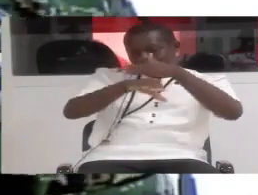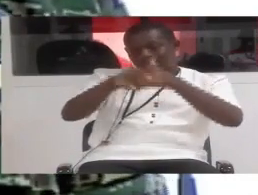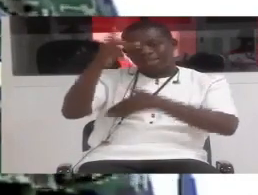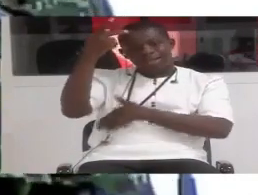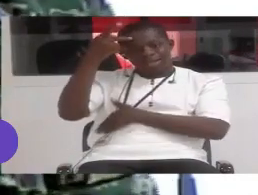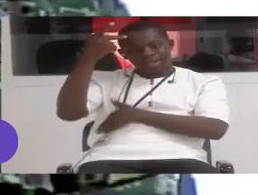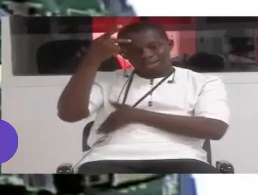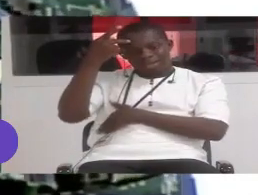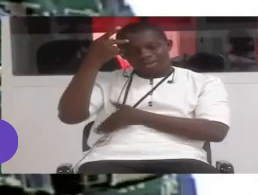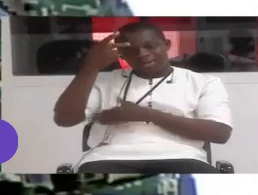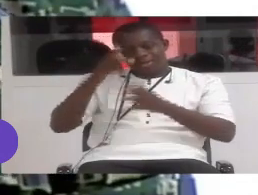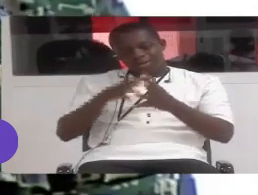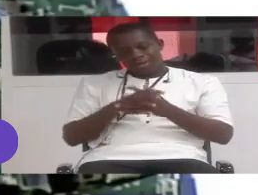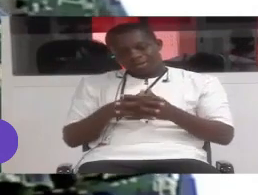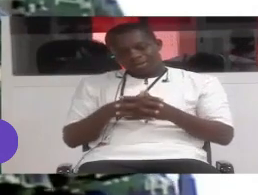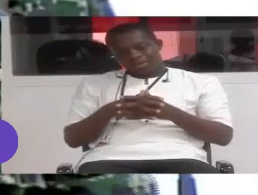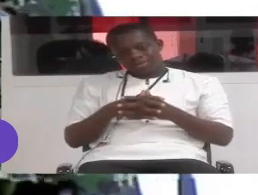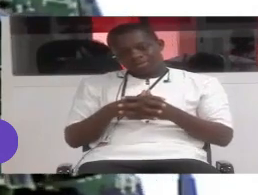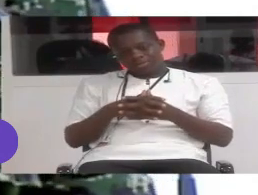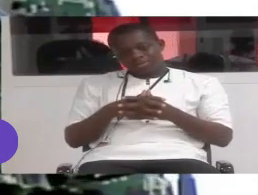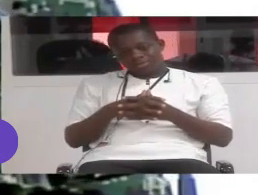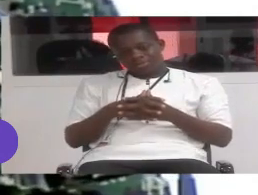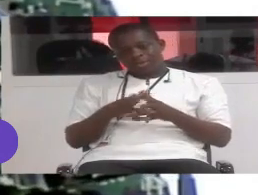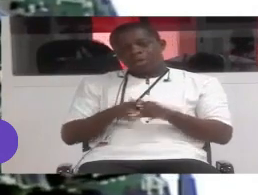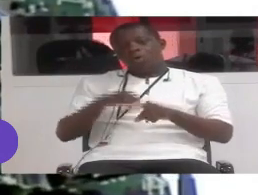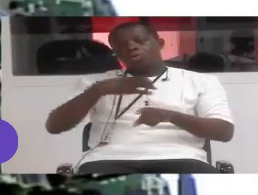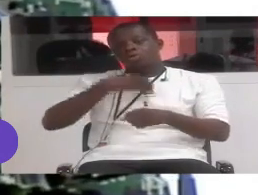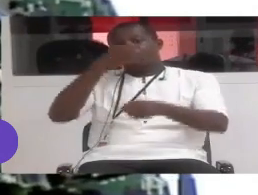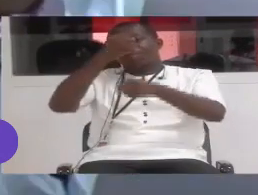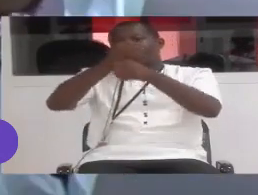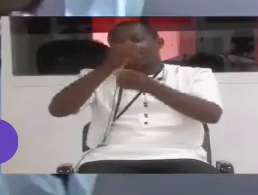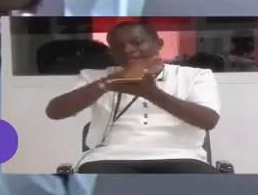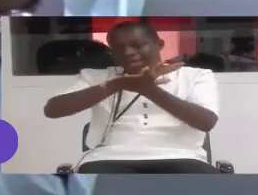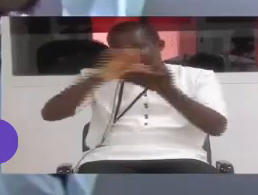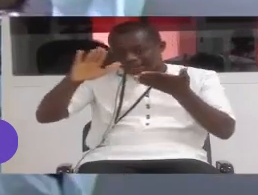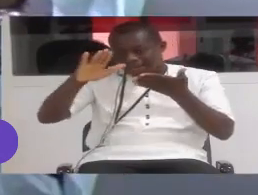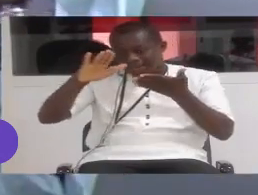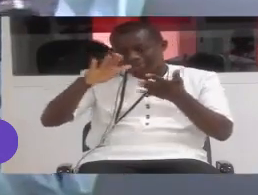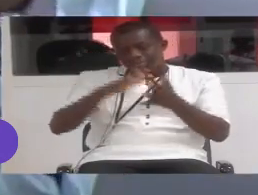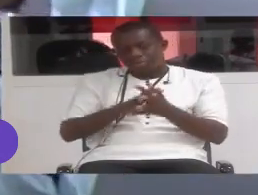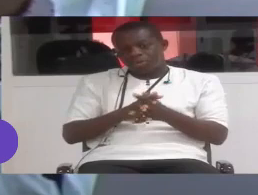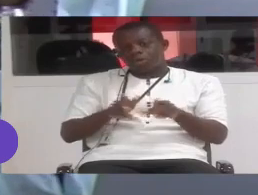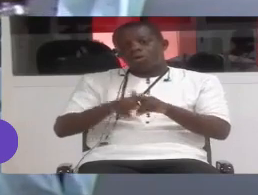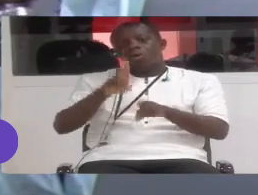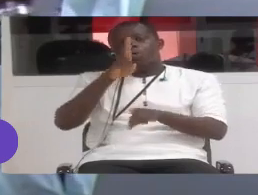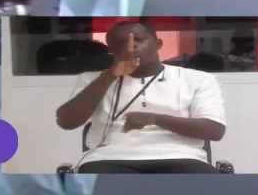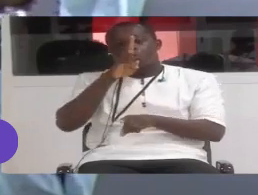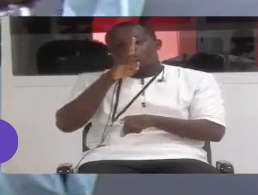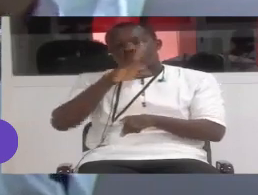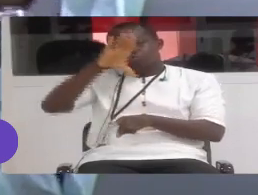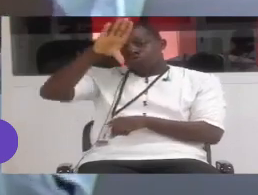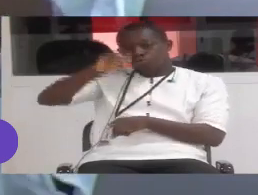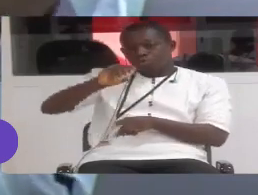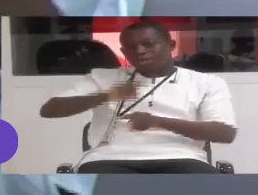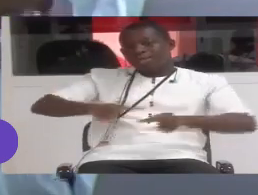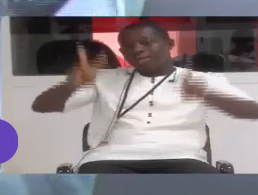take these individuals to him in Kanilay. Let's get it straight. Nañ setal mbir mi. Who did Yaya Jammeh say